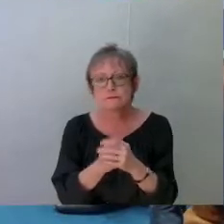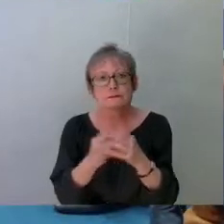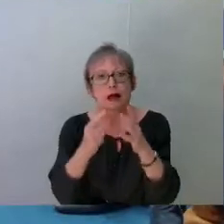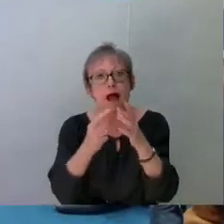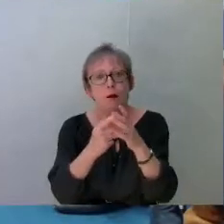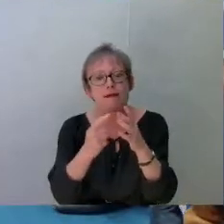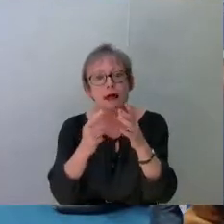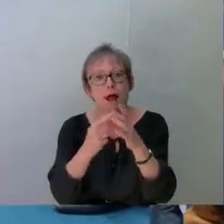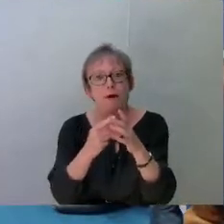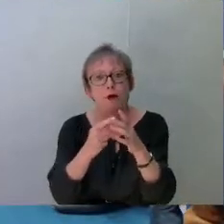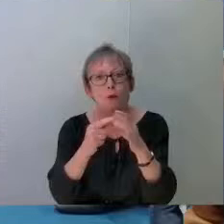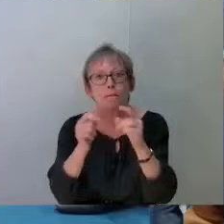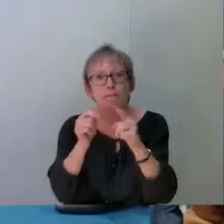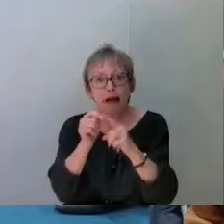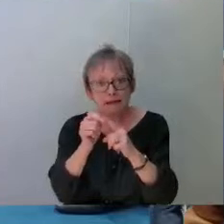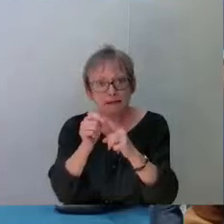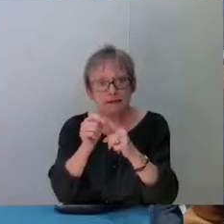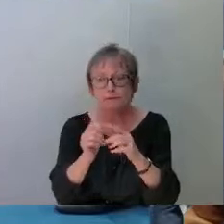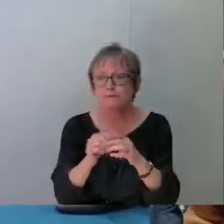Ahmed Pouad.